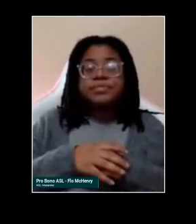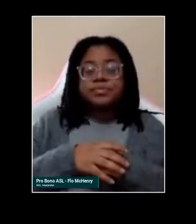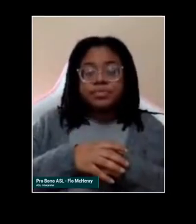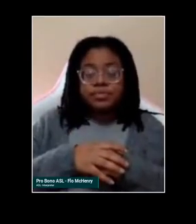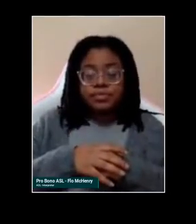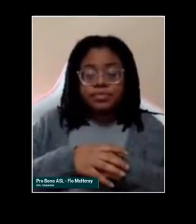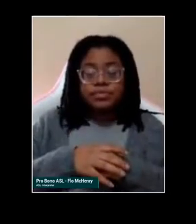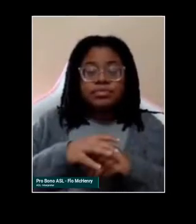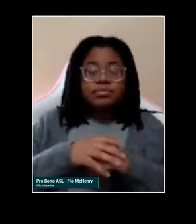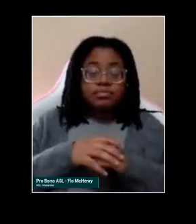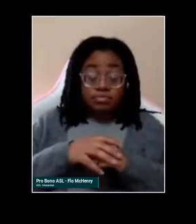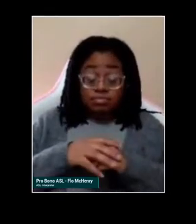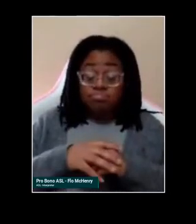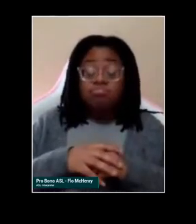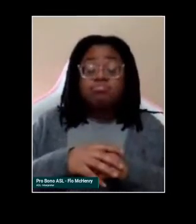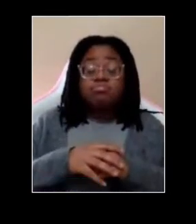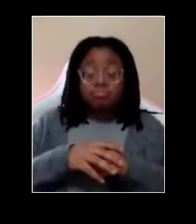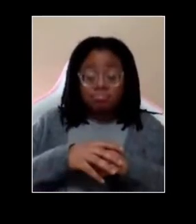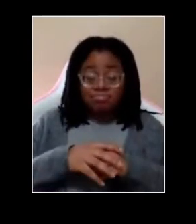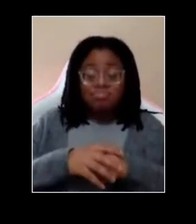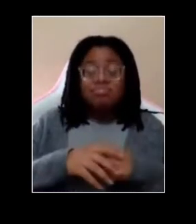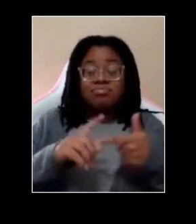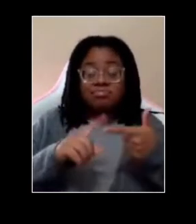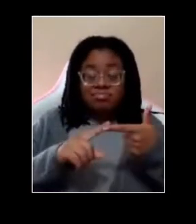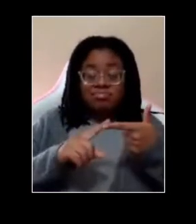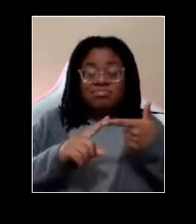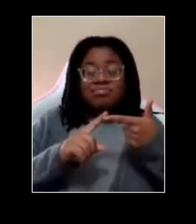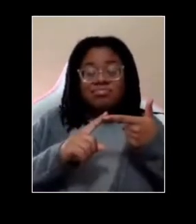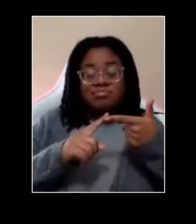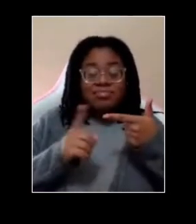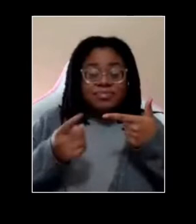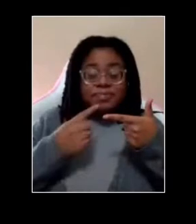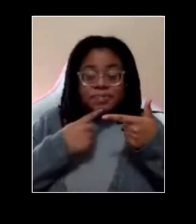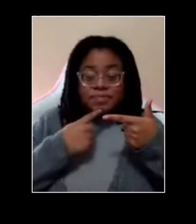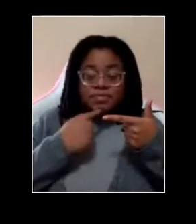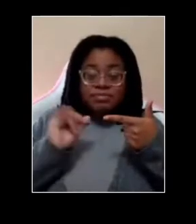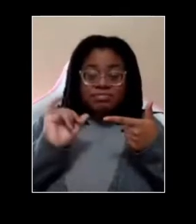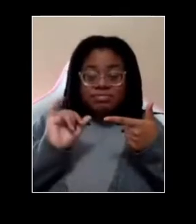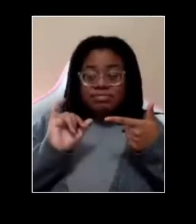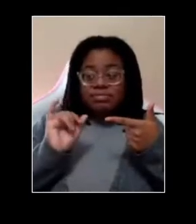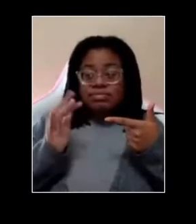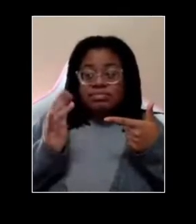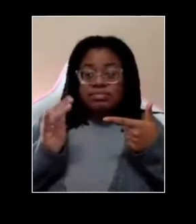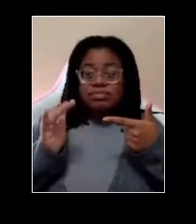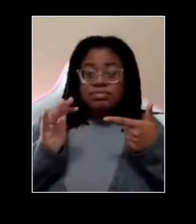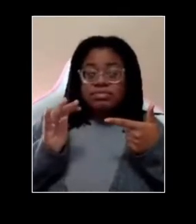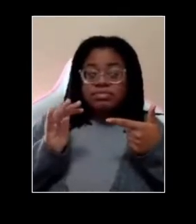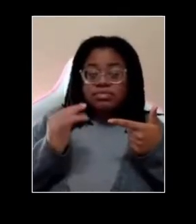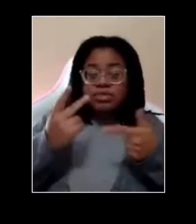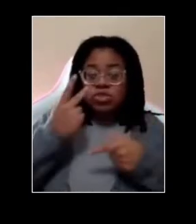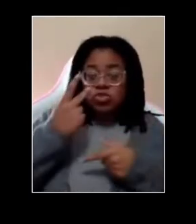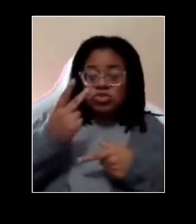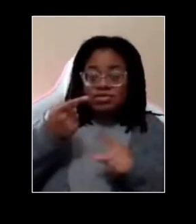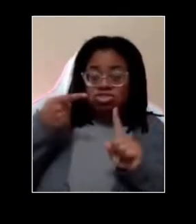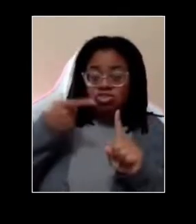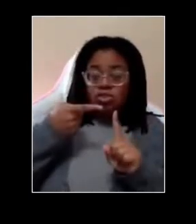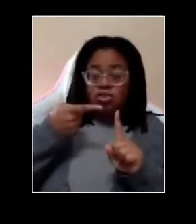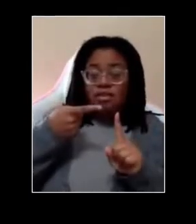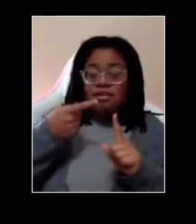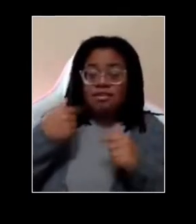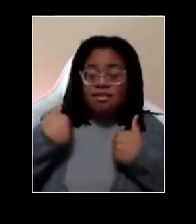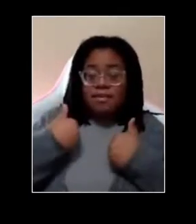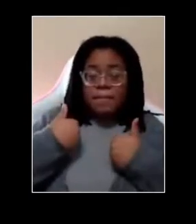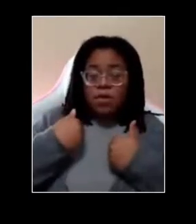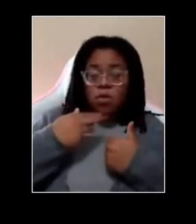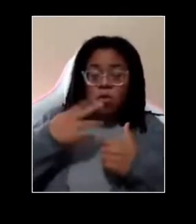activities depend a lot on catch rate, so that's kind of the likelihood of seeing the target species or